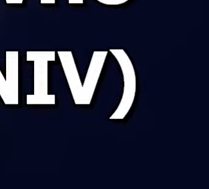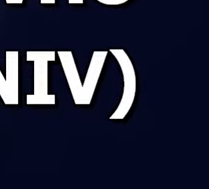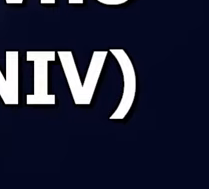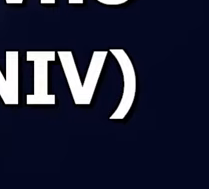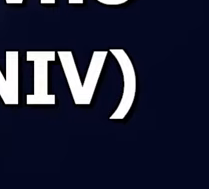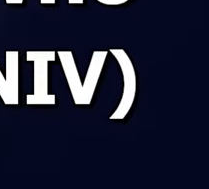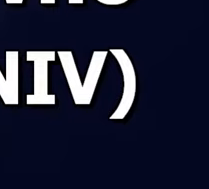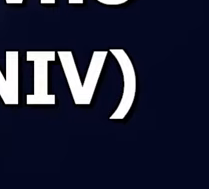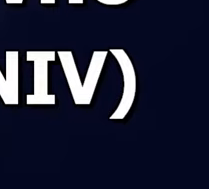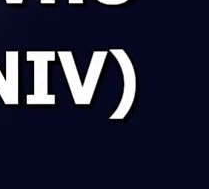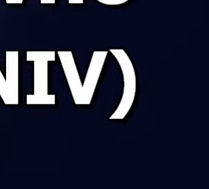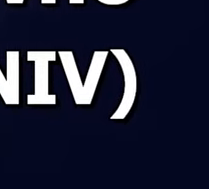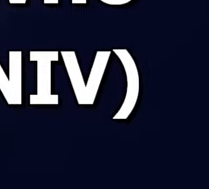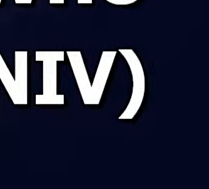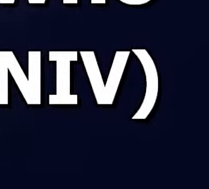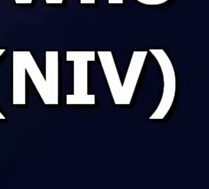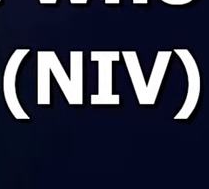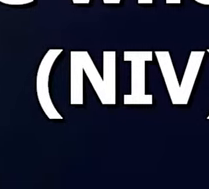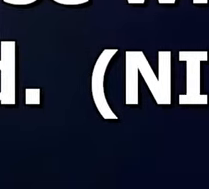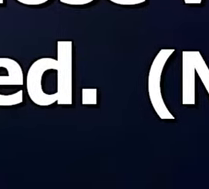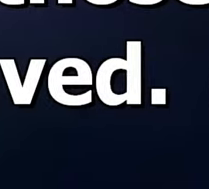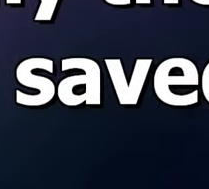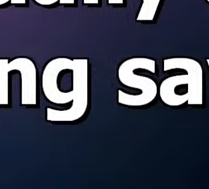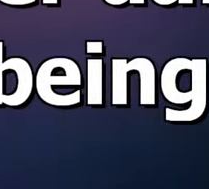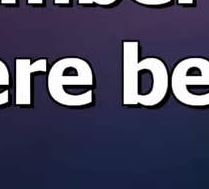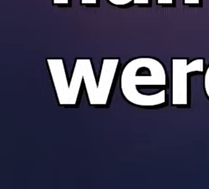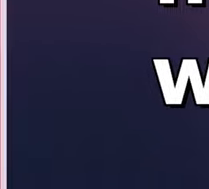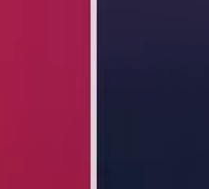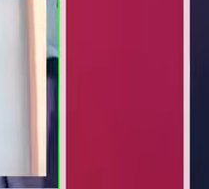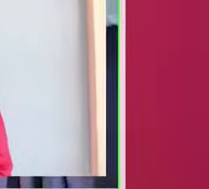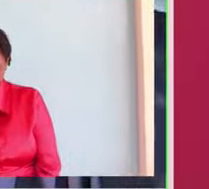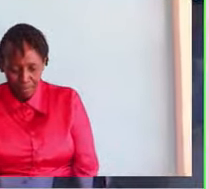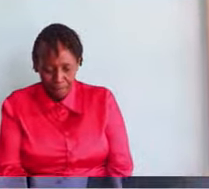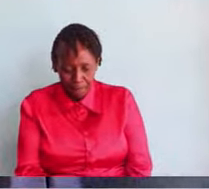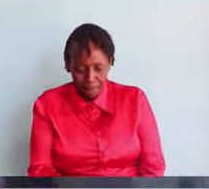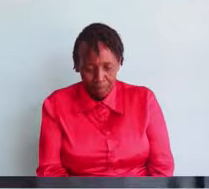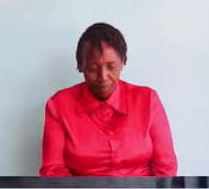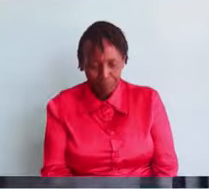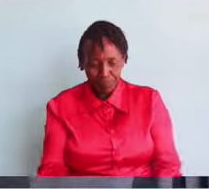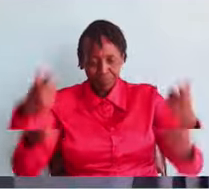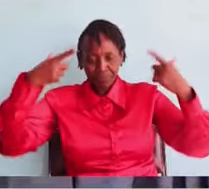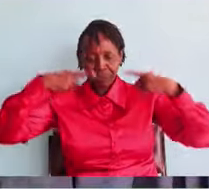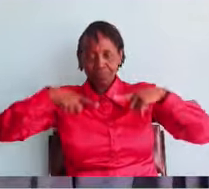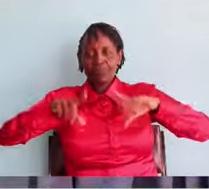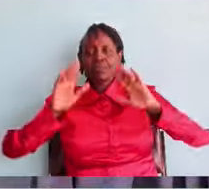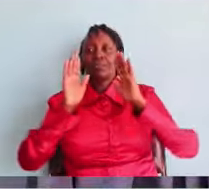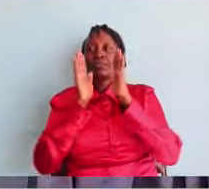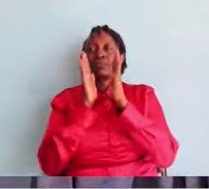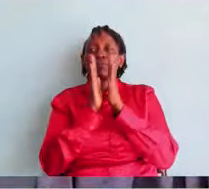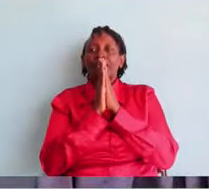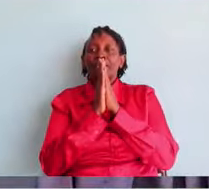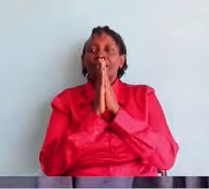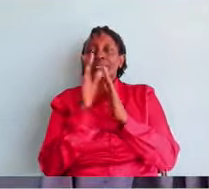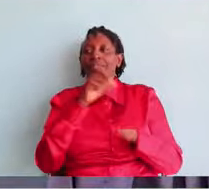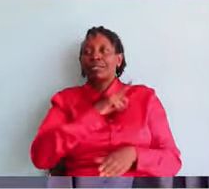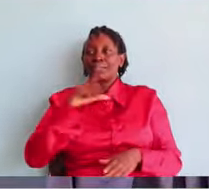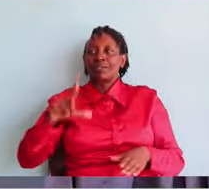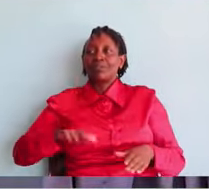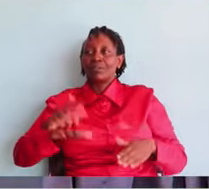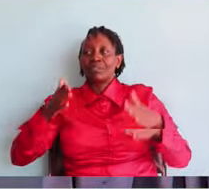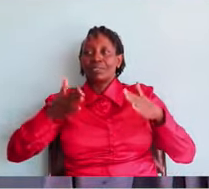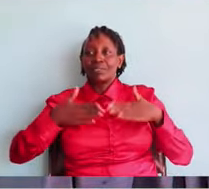word of the Lord. Thanks be to God. Welcome, brother, as I pray for you. Let us pray. Lord, we are